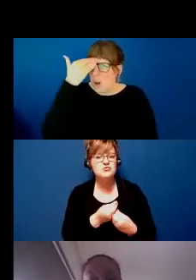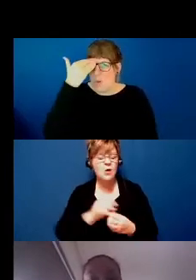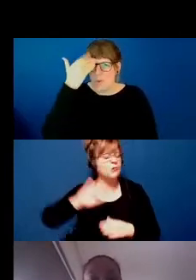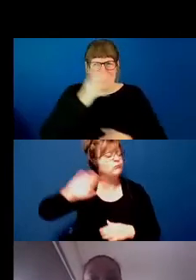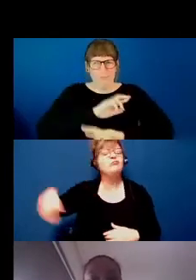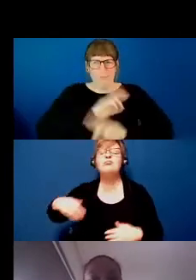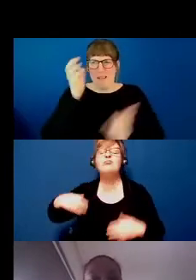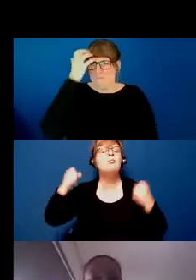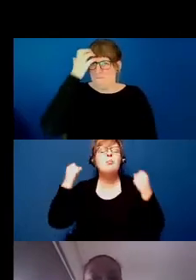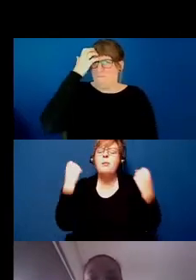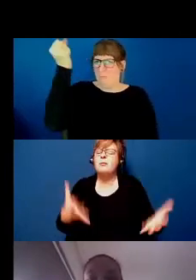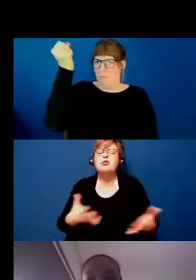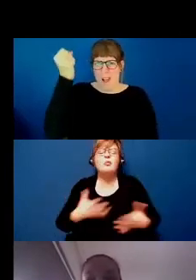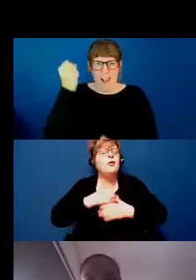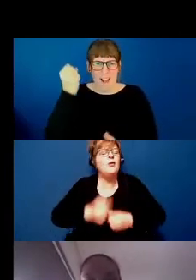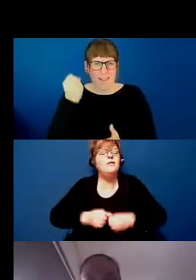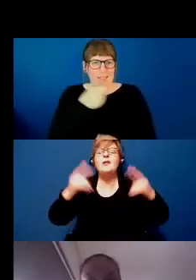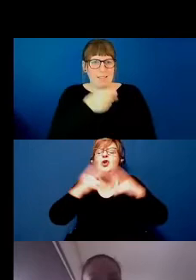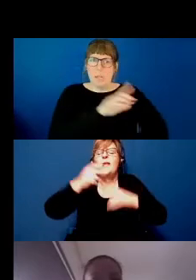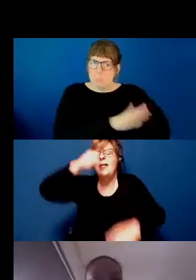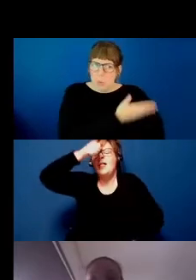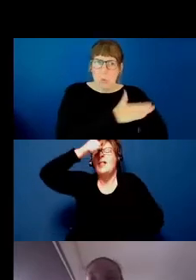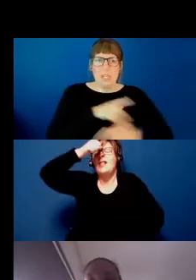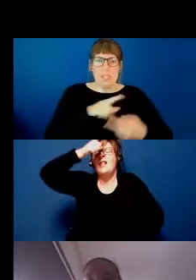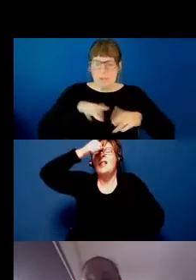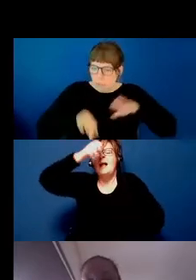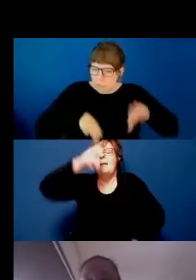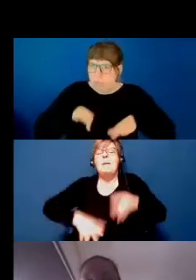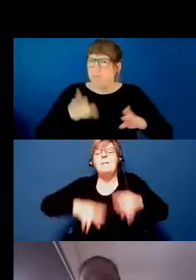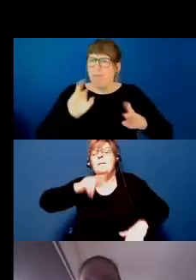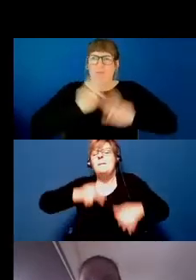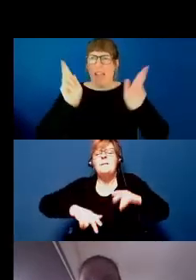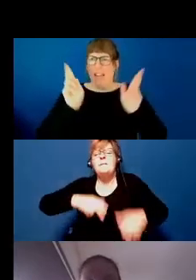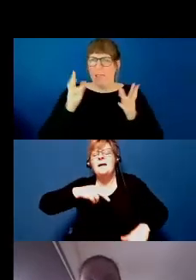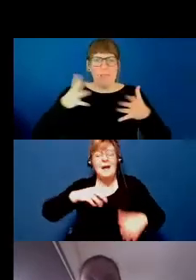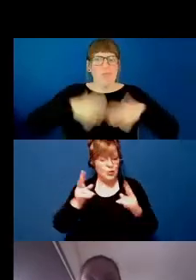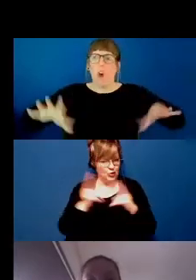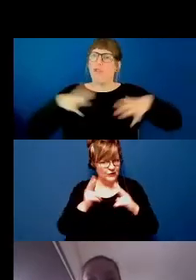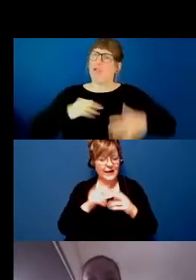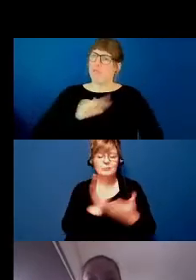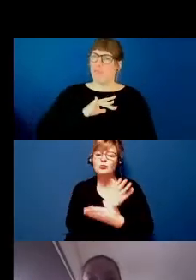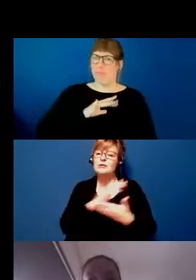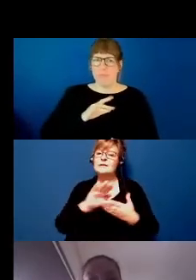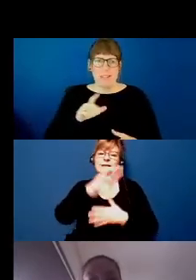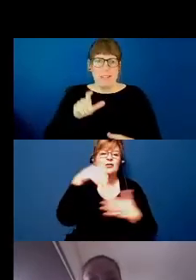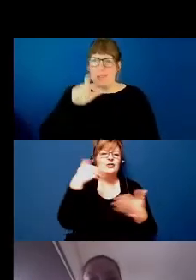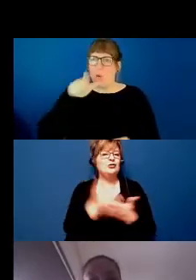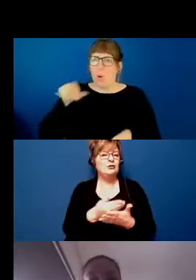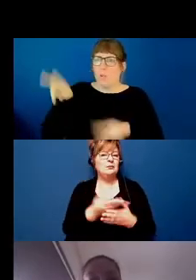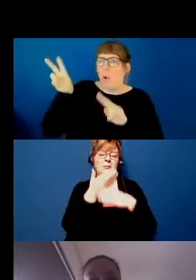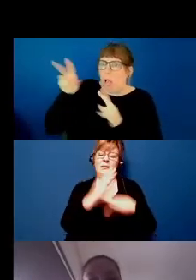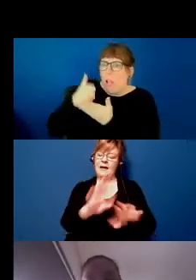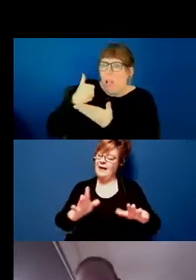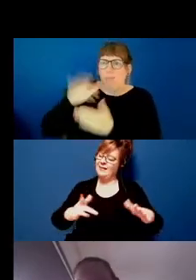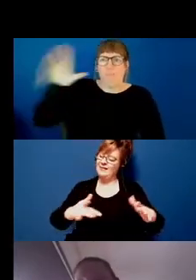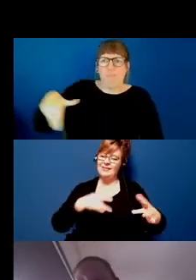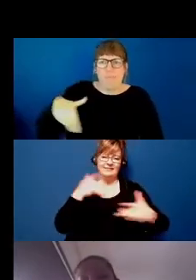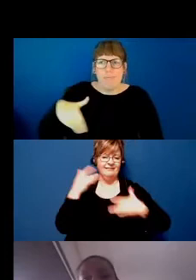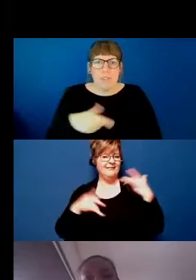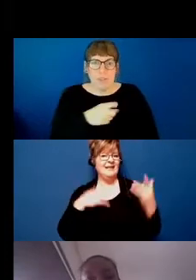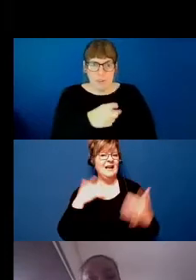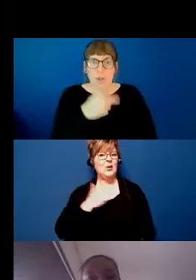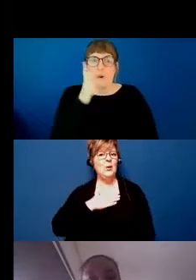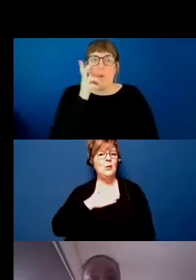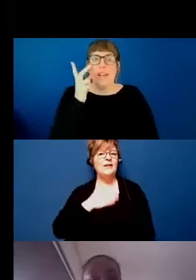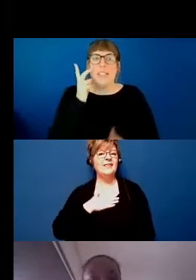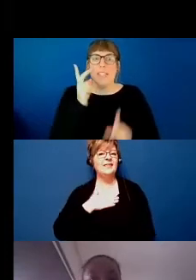memorized. She knew her music. She was excited about her costume. And so you'll see at the end